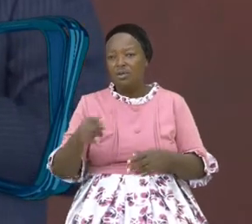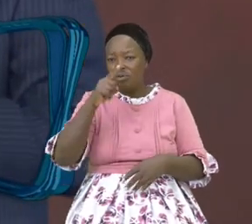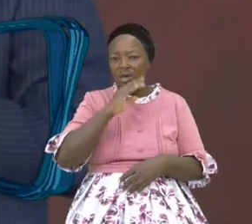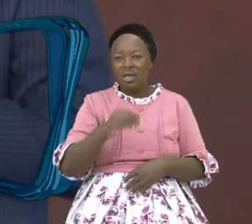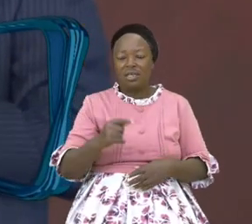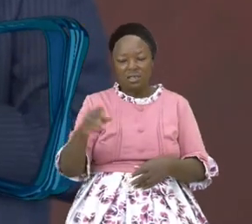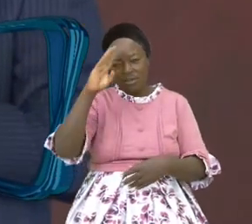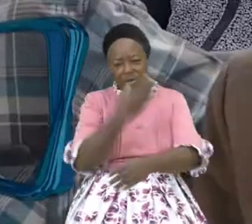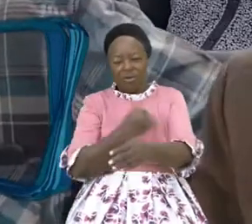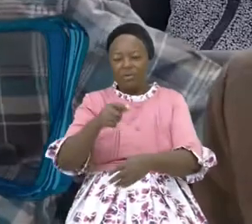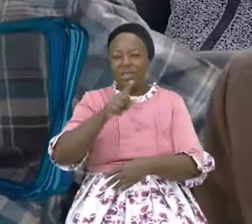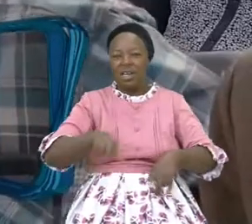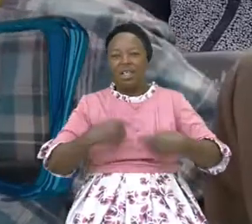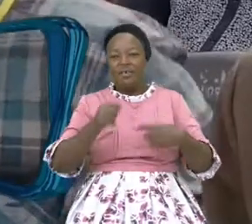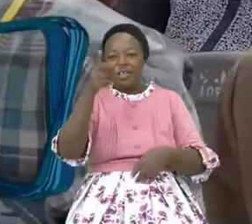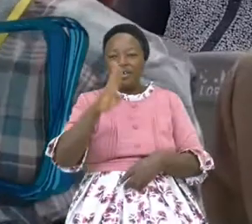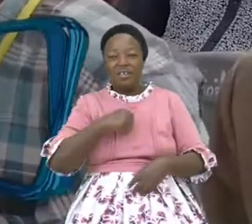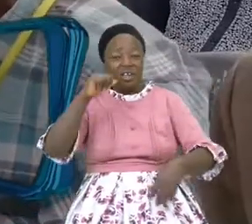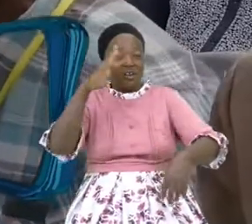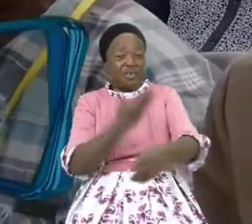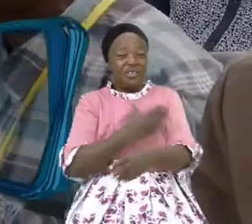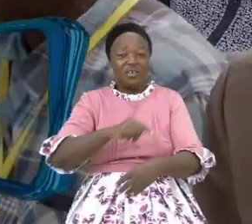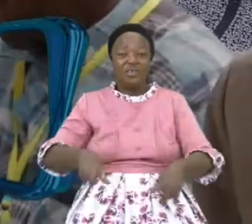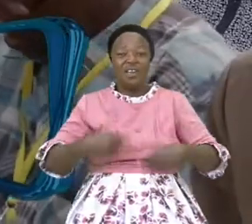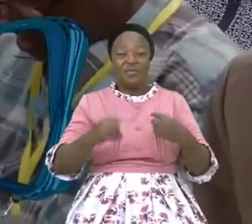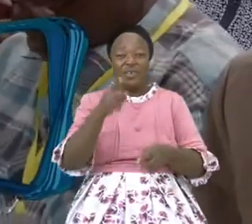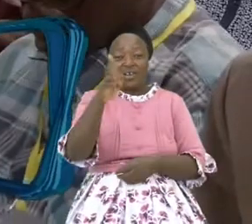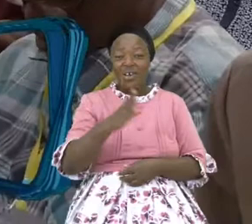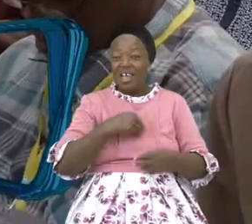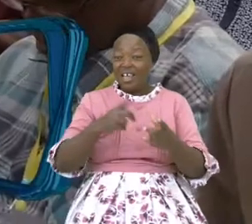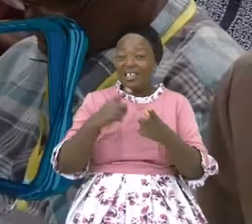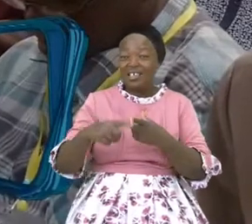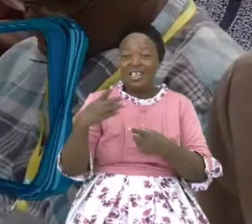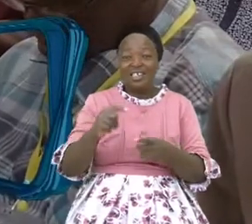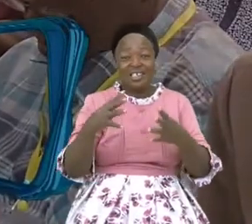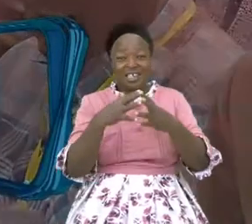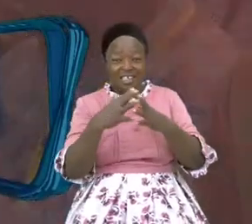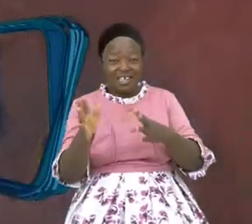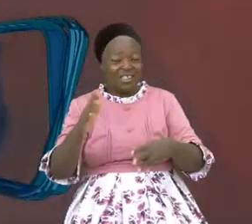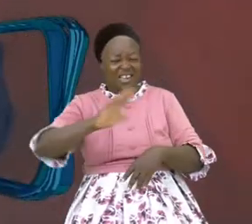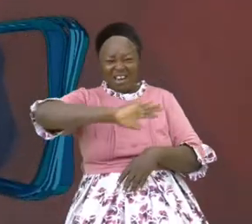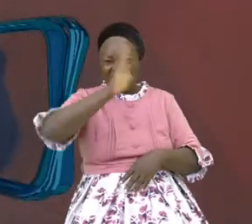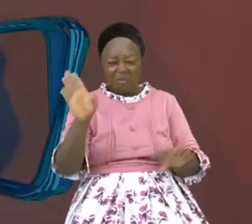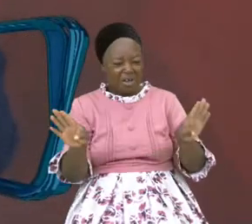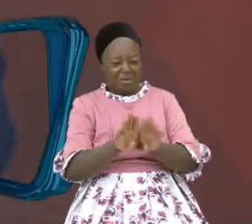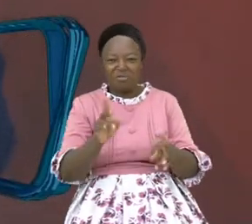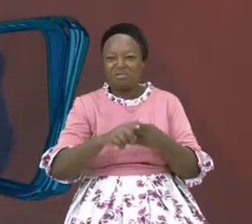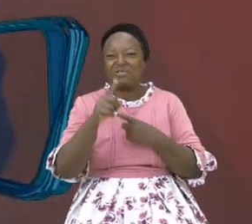the living God, the daughter of the living God, and the gate is never closed to